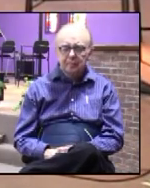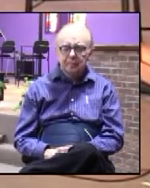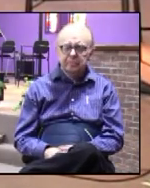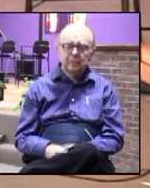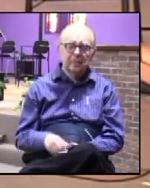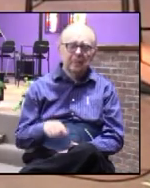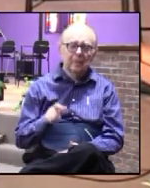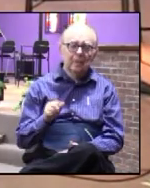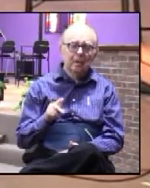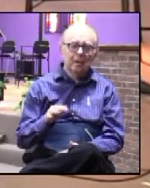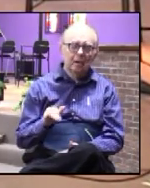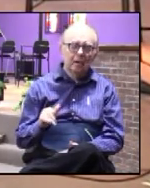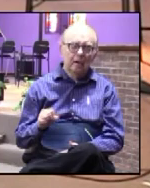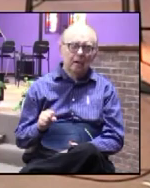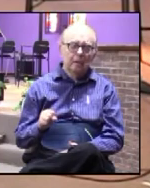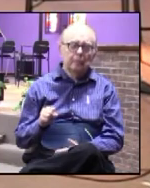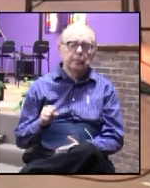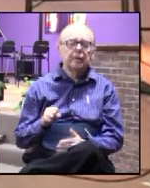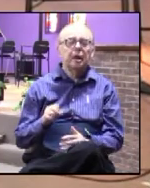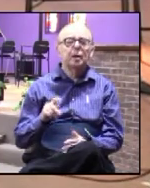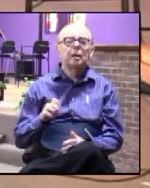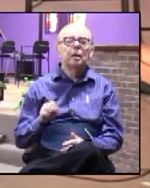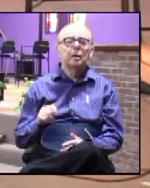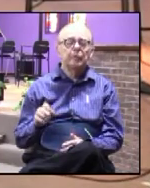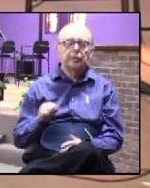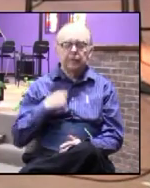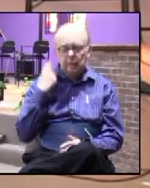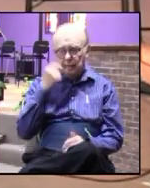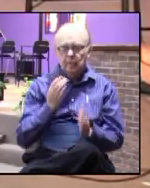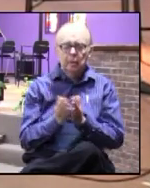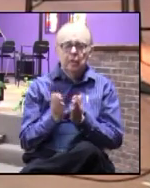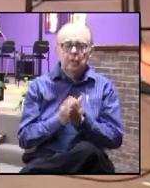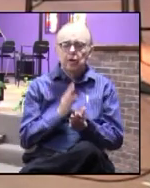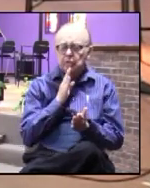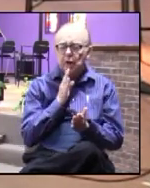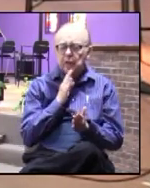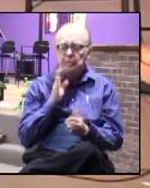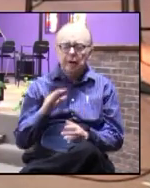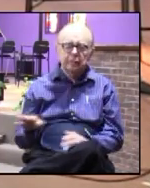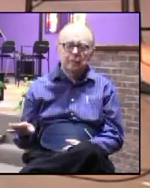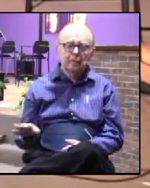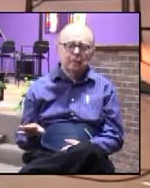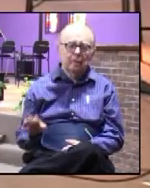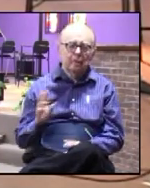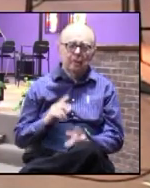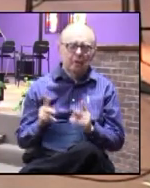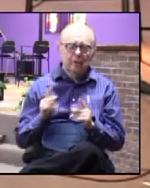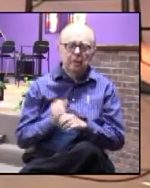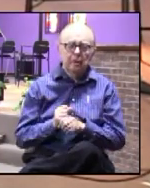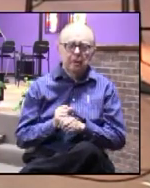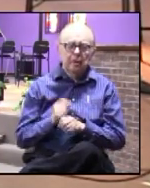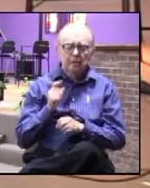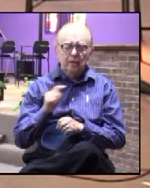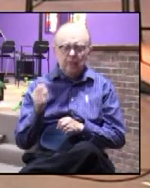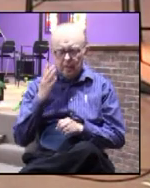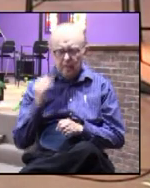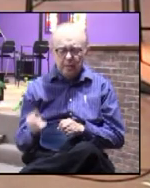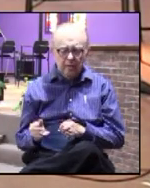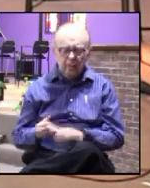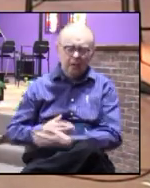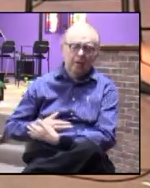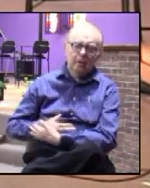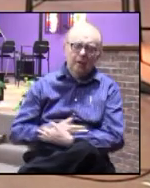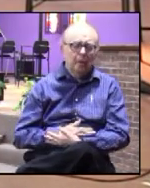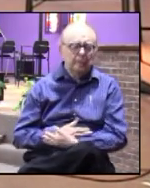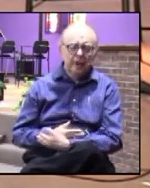Linda put a post out this week talking about children, people getting distracted because a baby in the